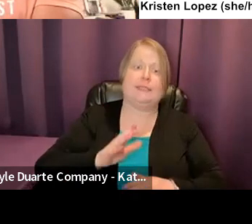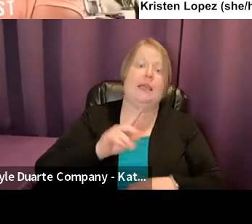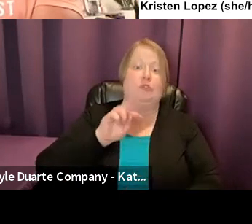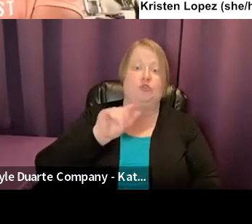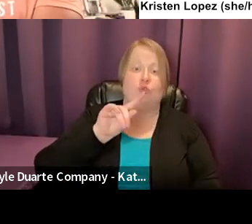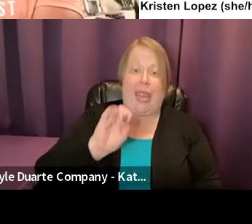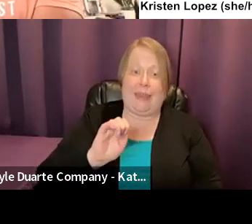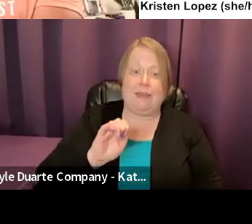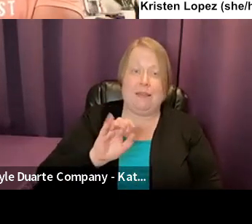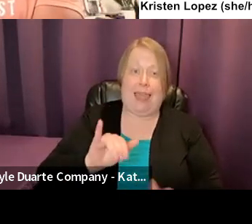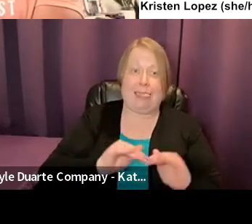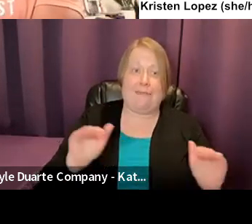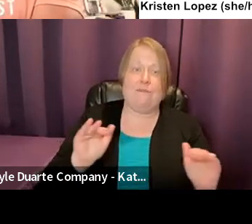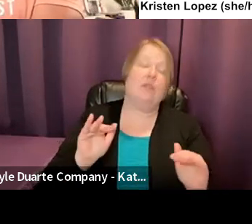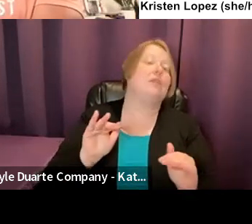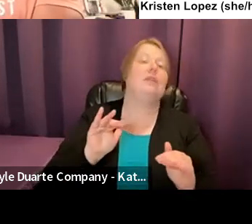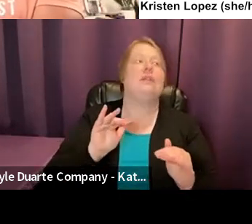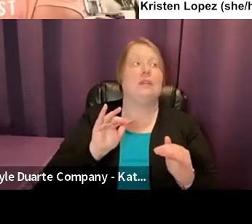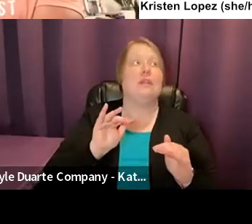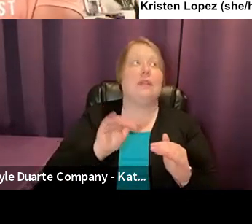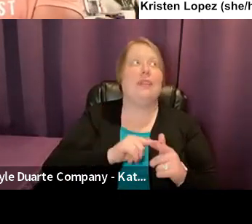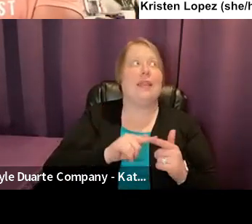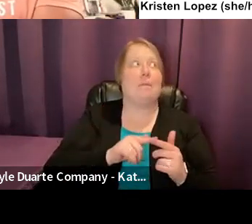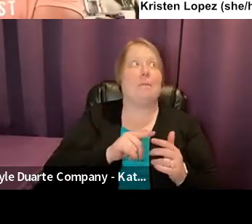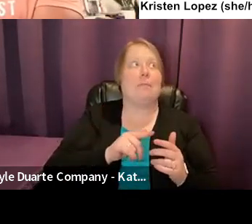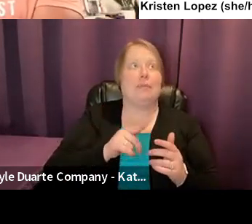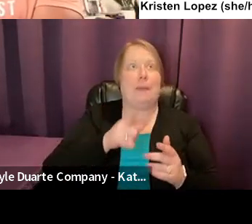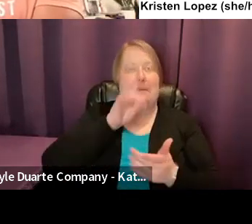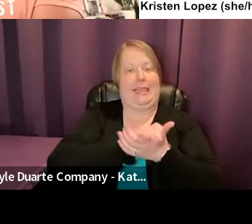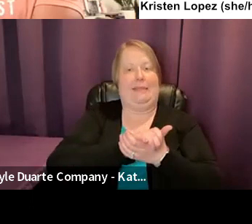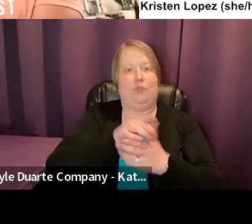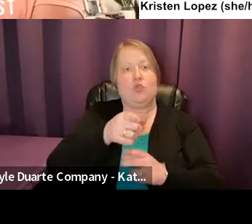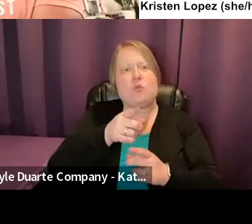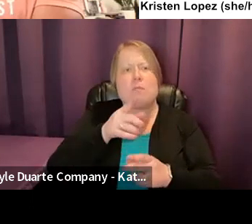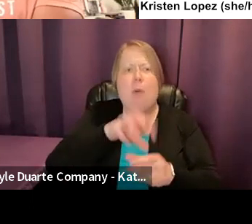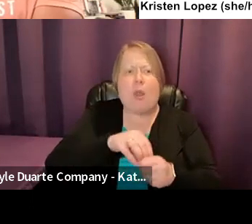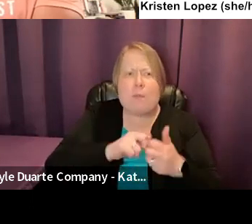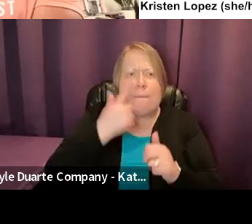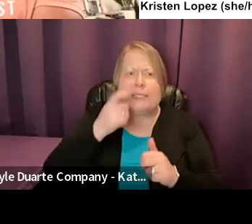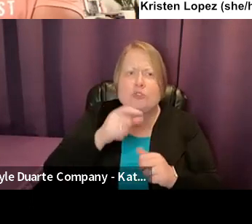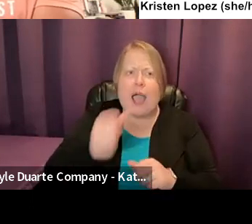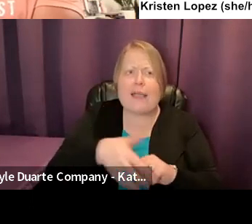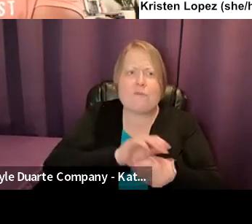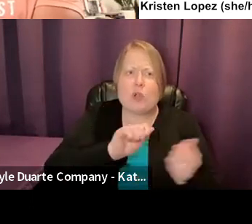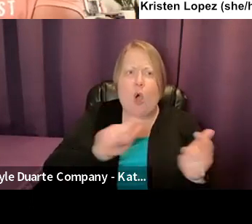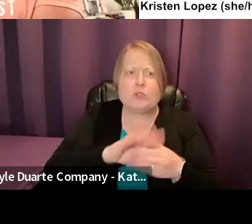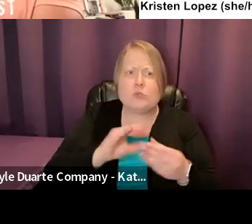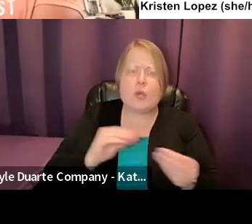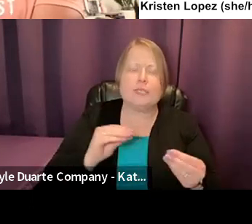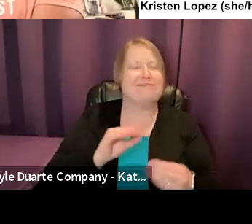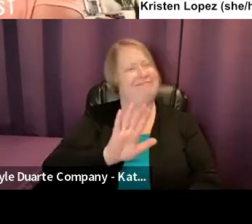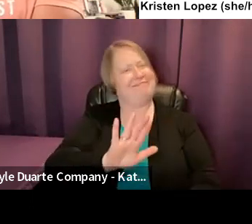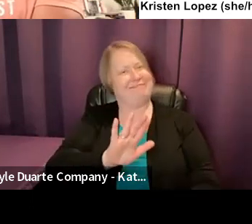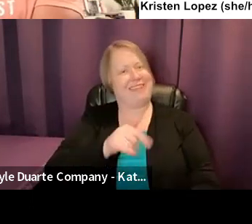this belief that like, well, you're part of the problem. You're not covering everything. And my thing is like, no, I'm just not covering the